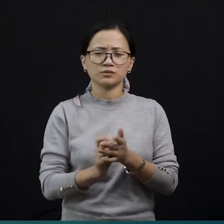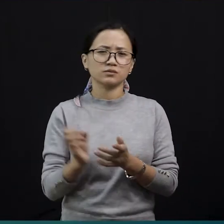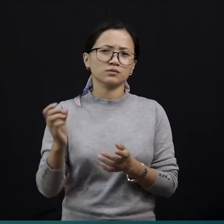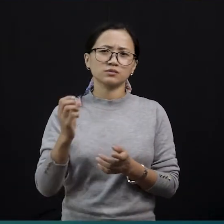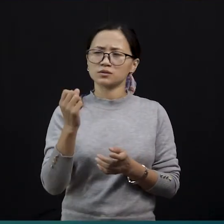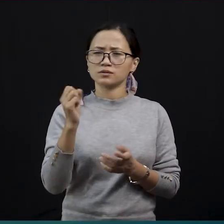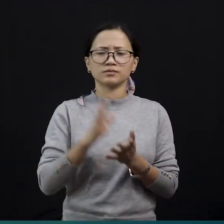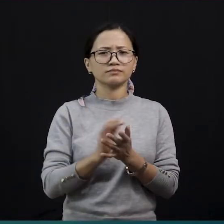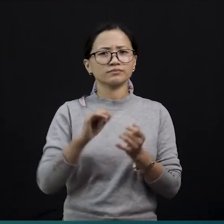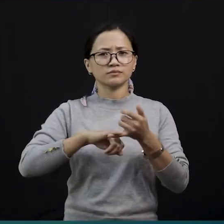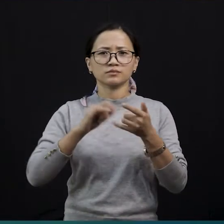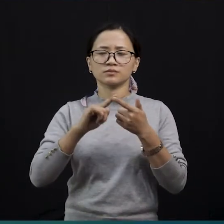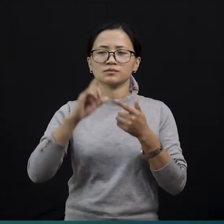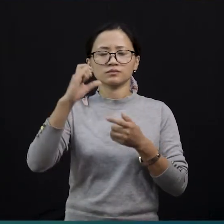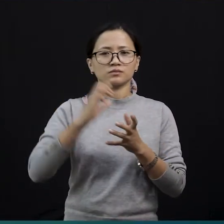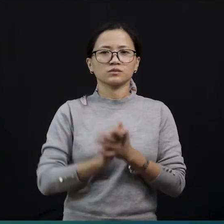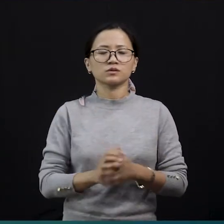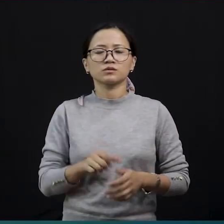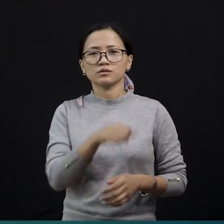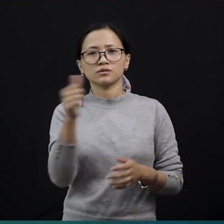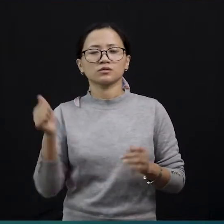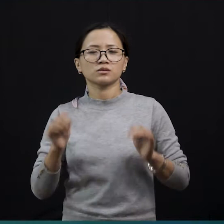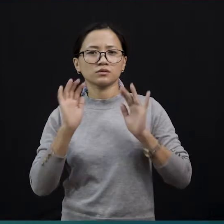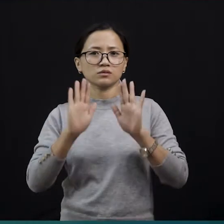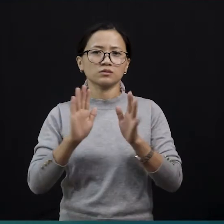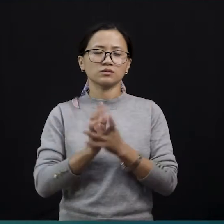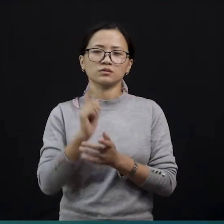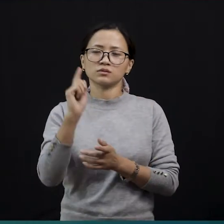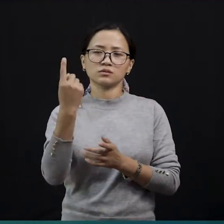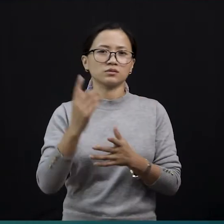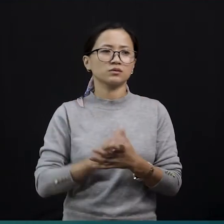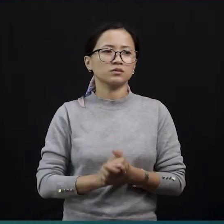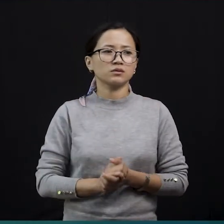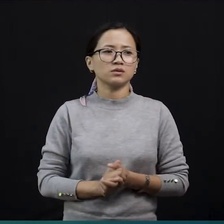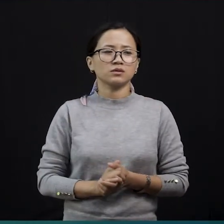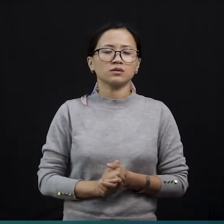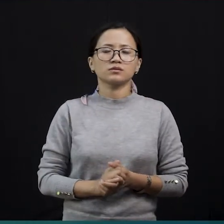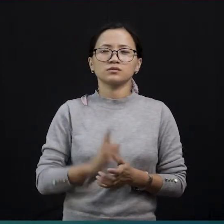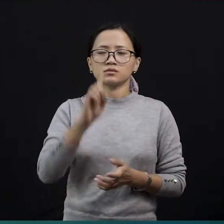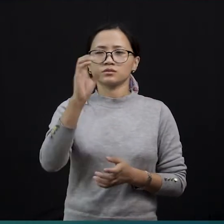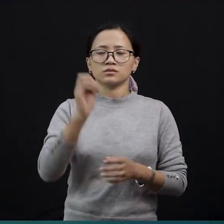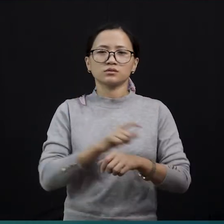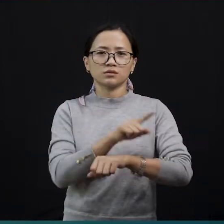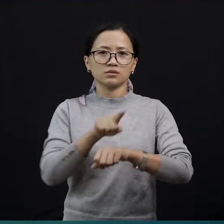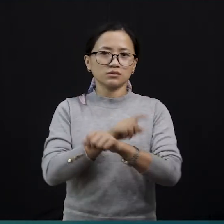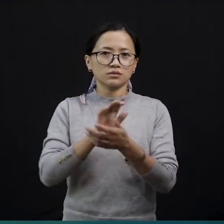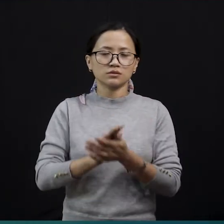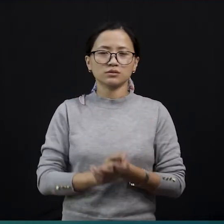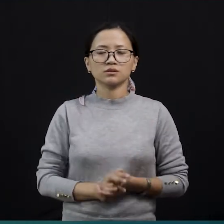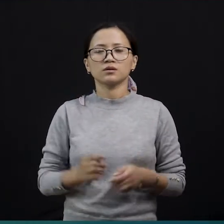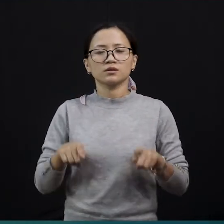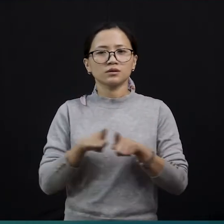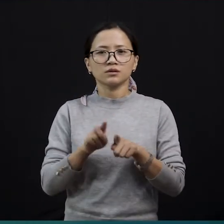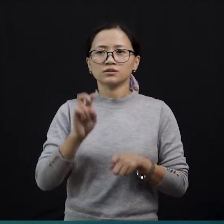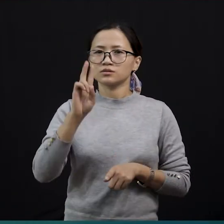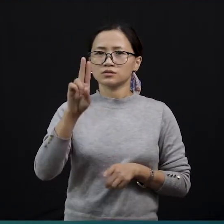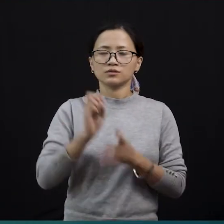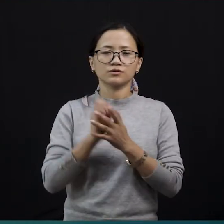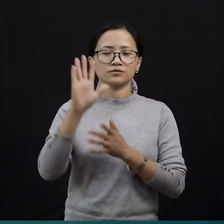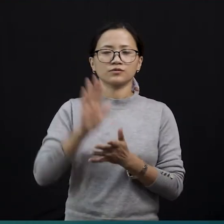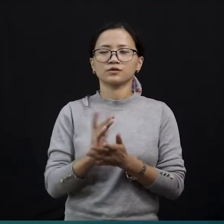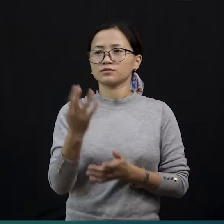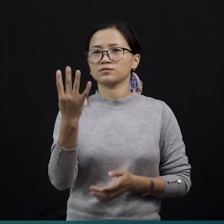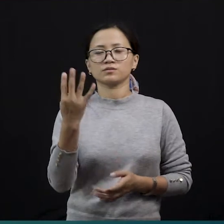right? Okay, then we have another one. We have 10 hours and 25 minutes, right? So just 10